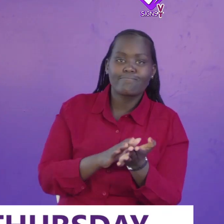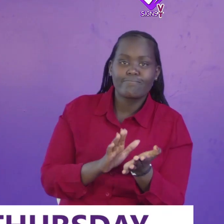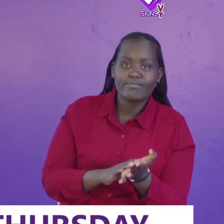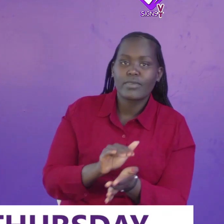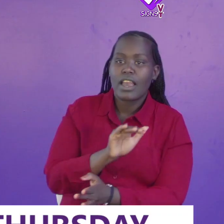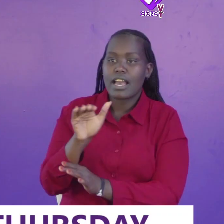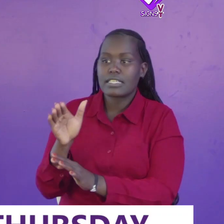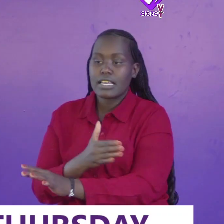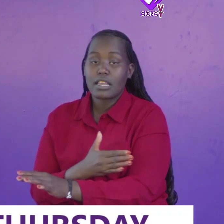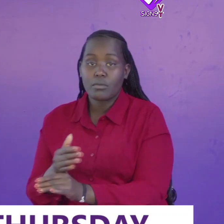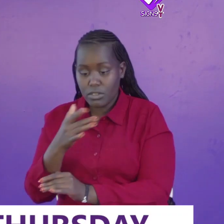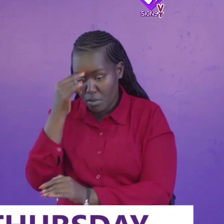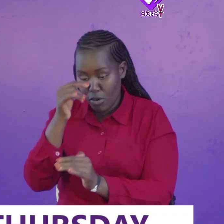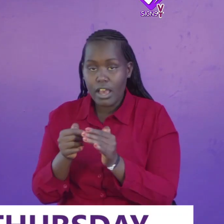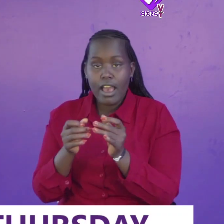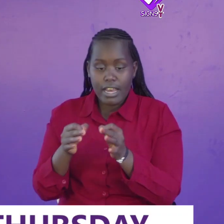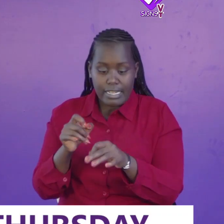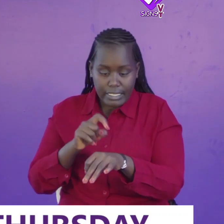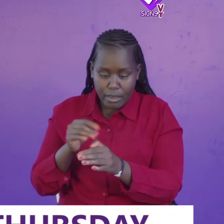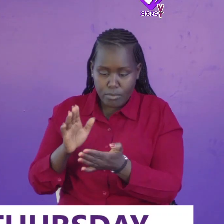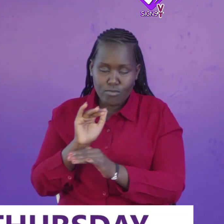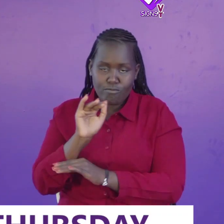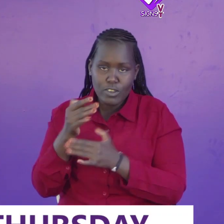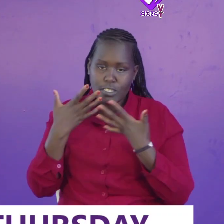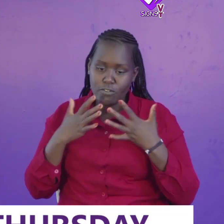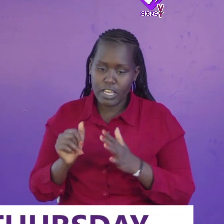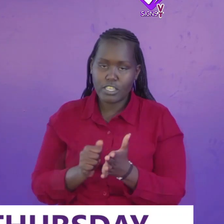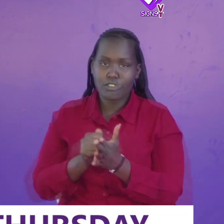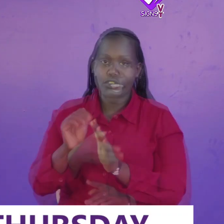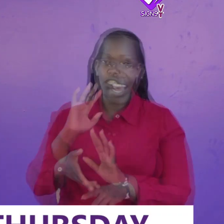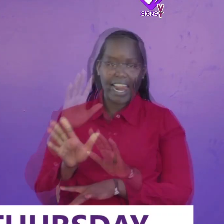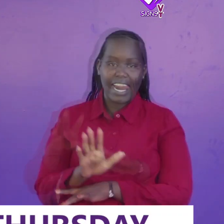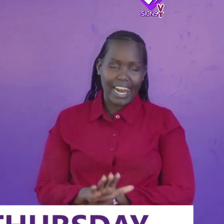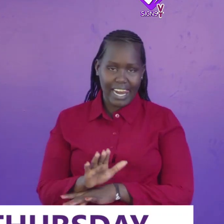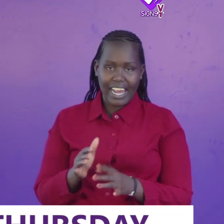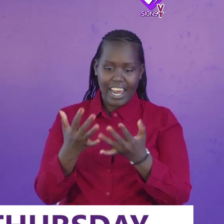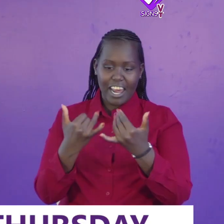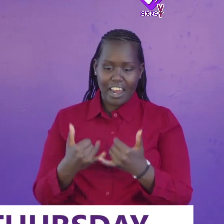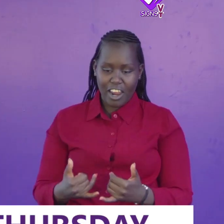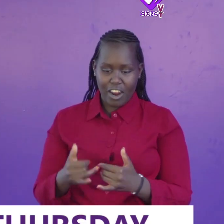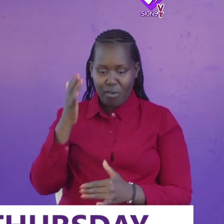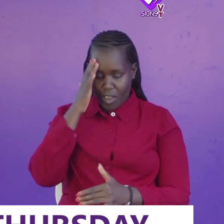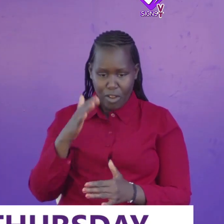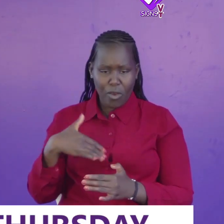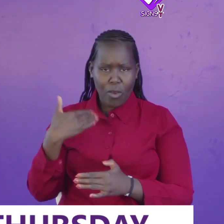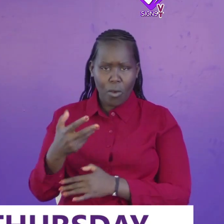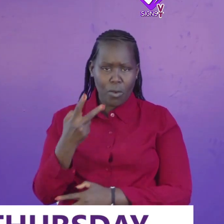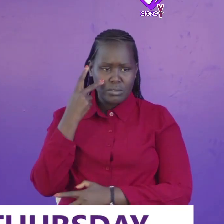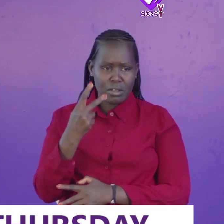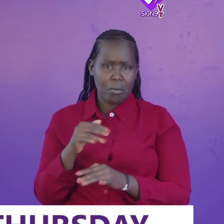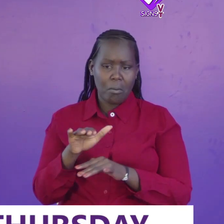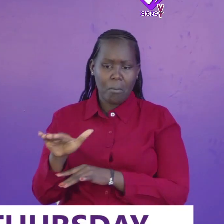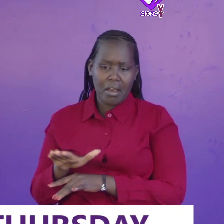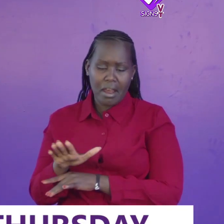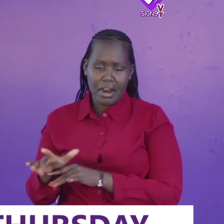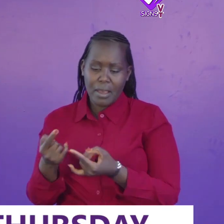Sababu ukirequest my producer atakuwa anakupatilishia muziki yako. Najua mmezoea kuniona mimi na sura ya DJ